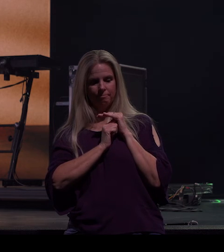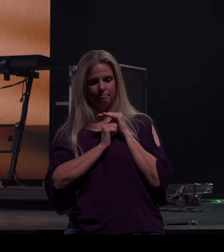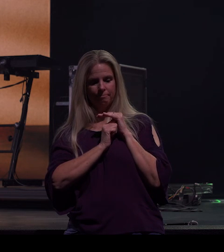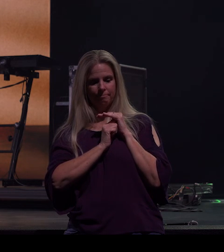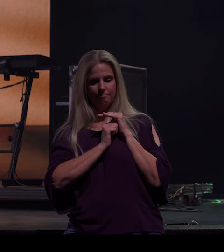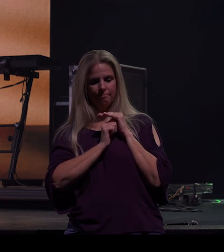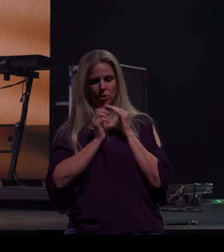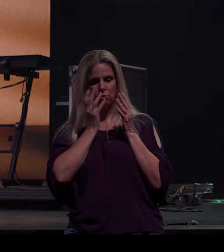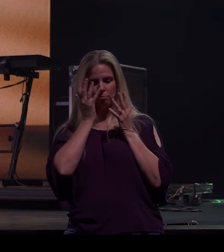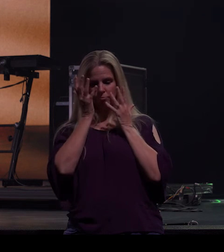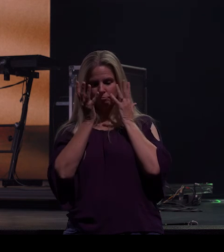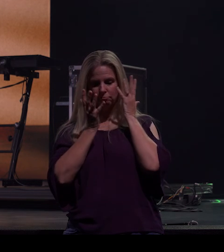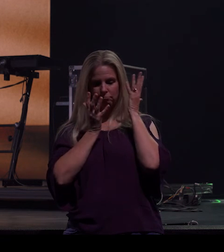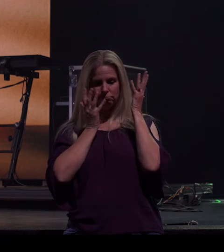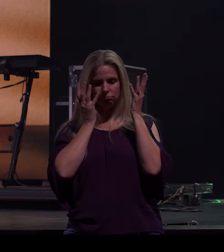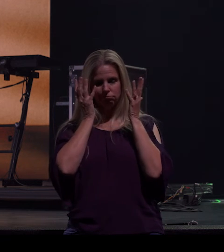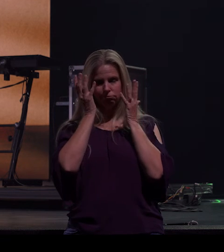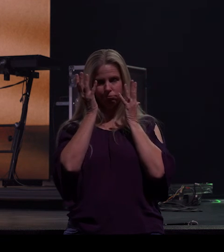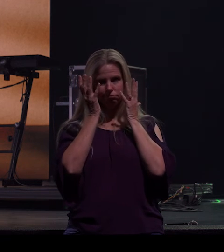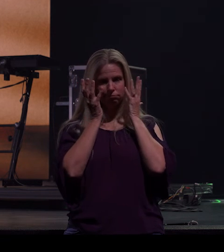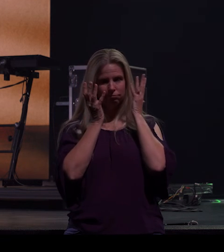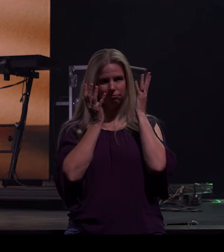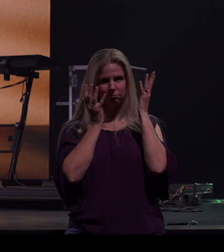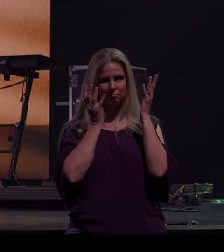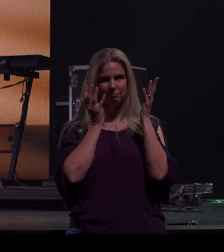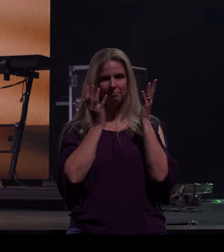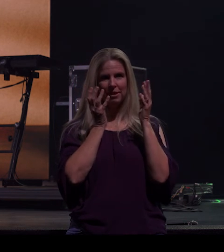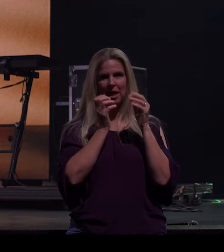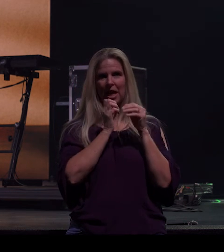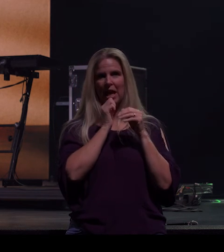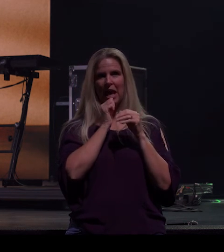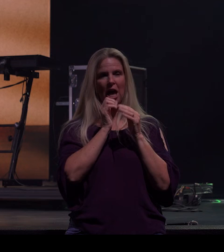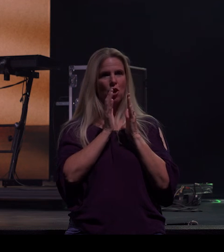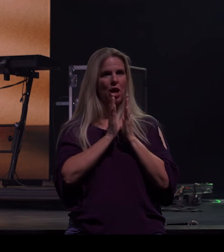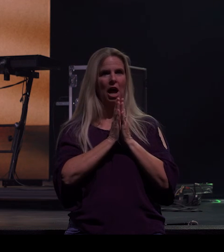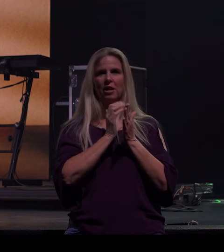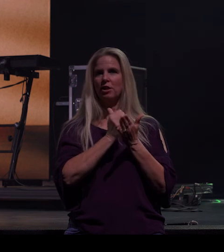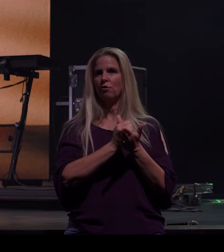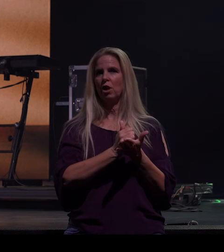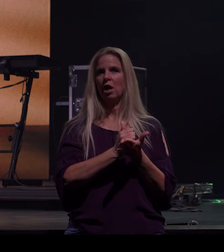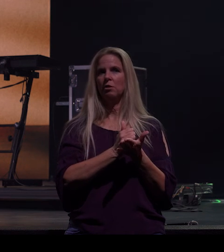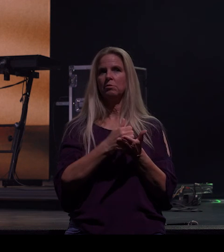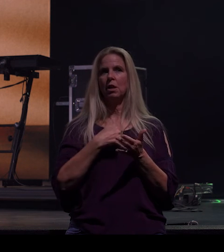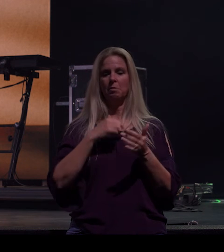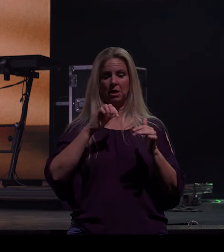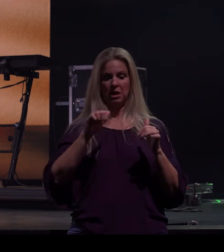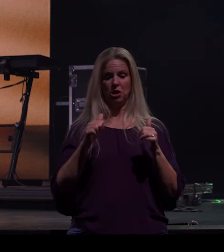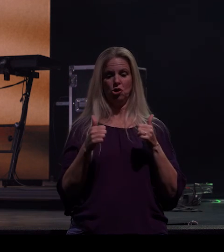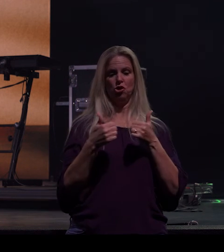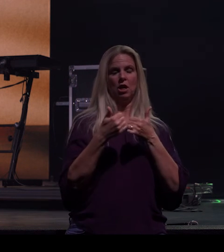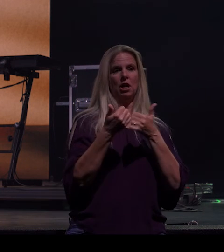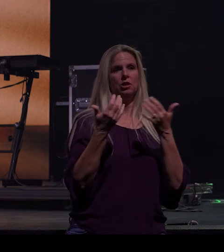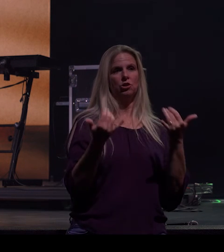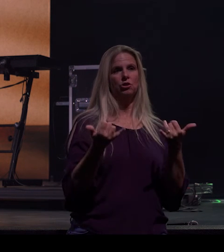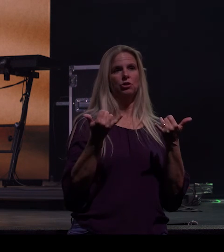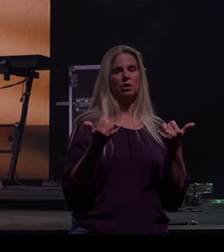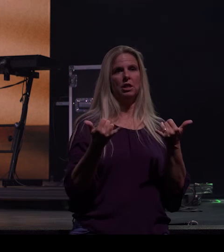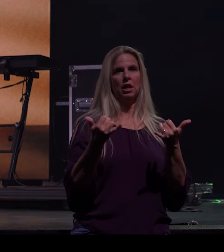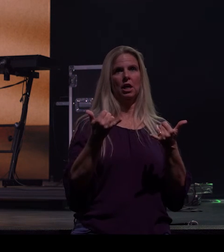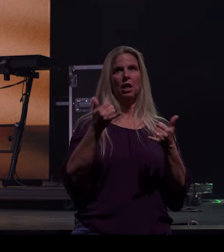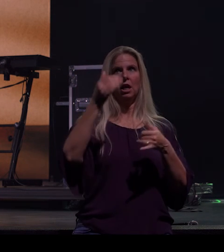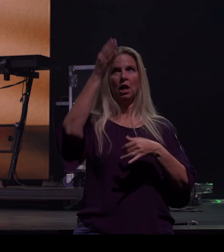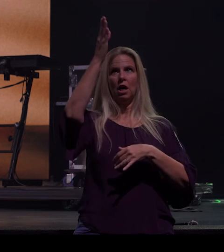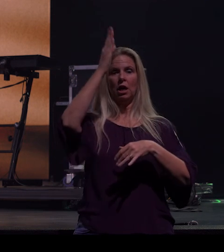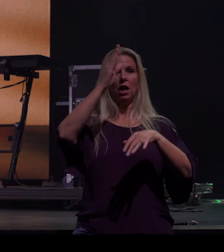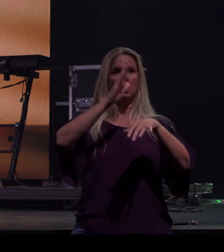and you're embarrassed and you're not asking for help. And I'm gonna challenge you today. God's calling you out.